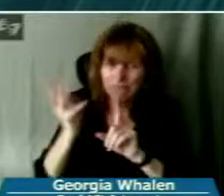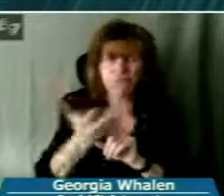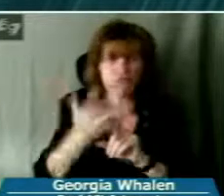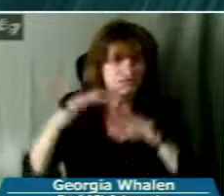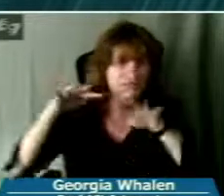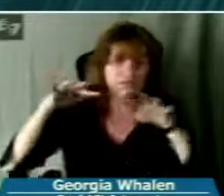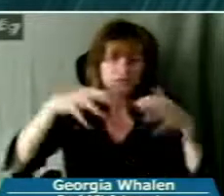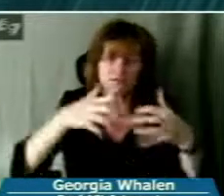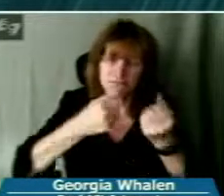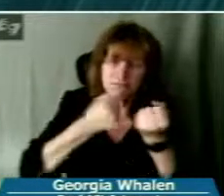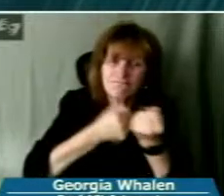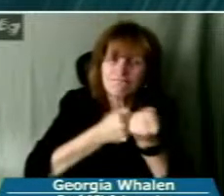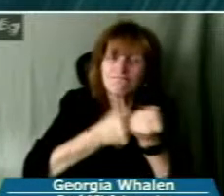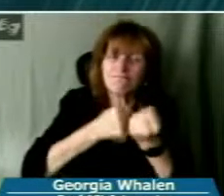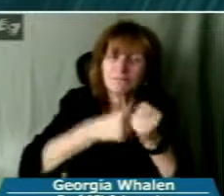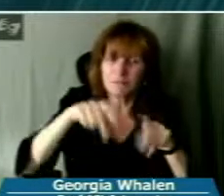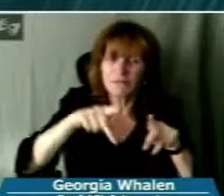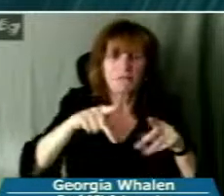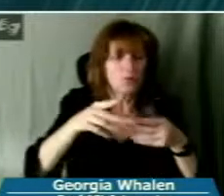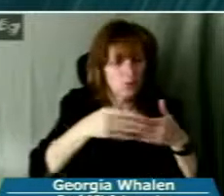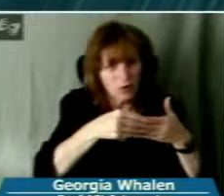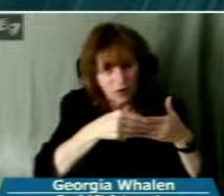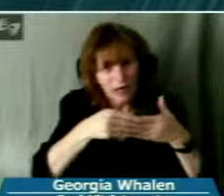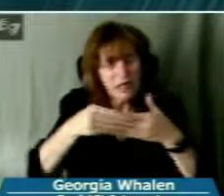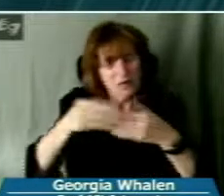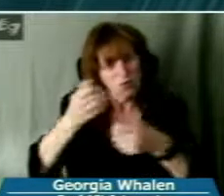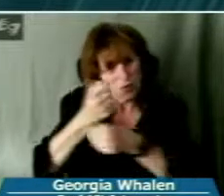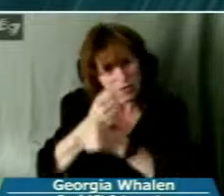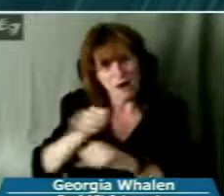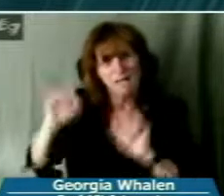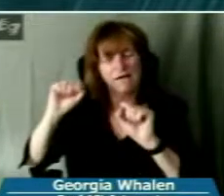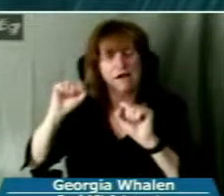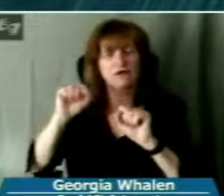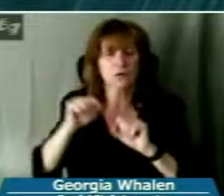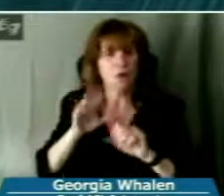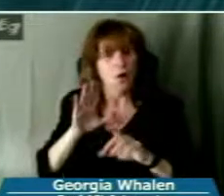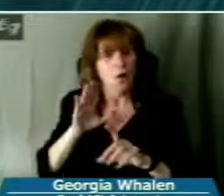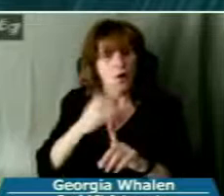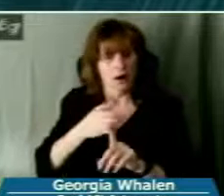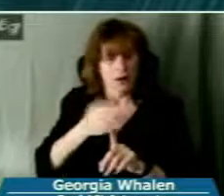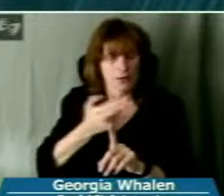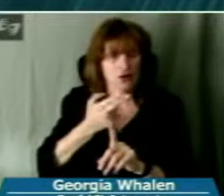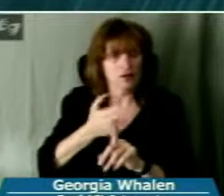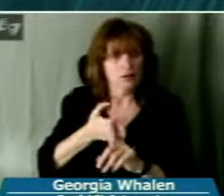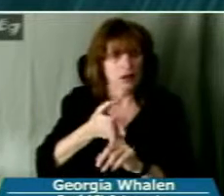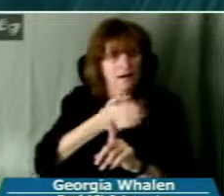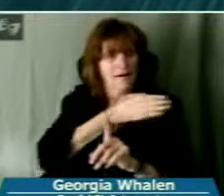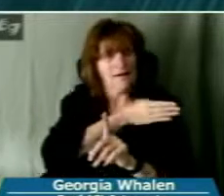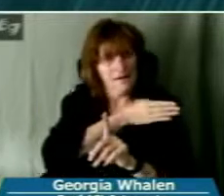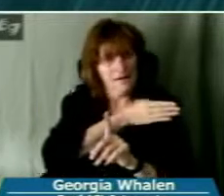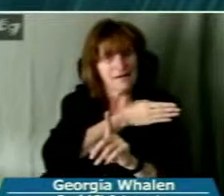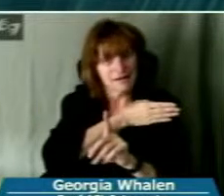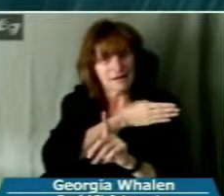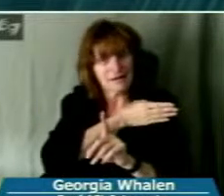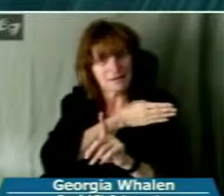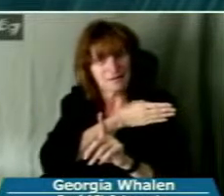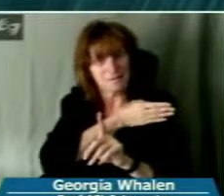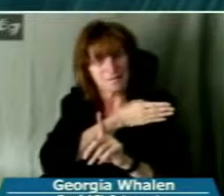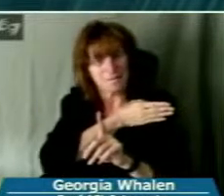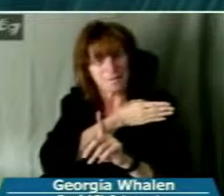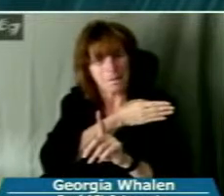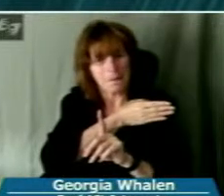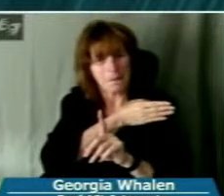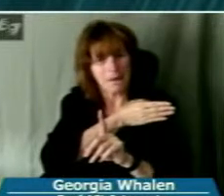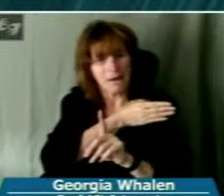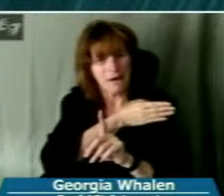Friday, which was the 15th, really was an acknowledgement that there was an outbreak at this home. That occurred first on May the 10th